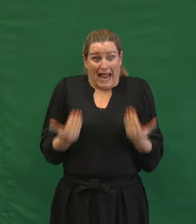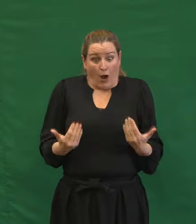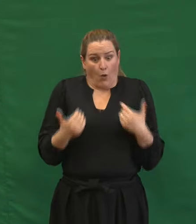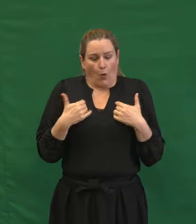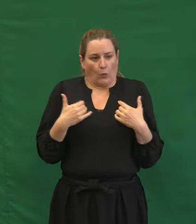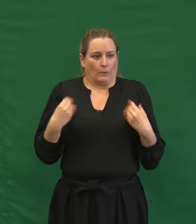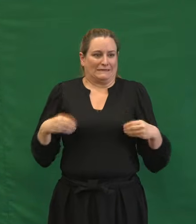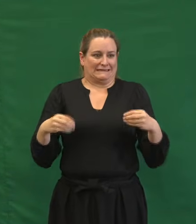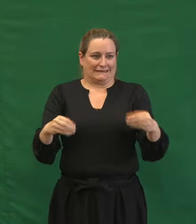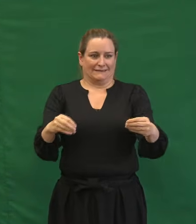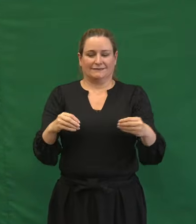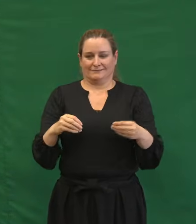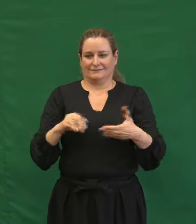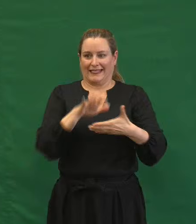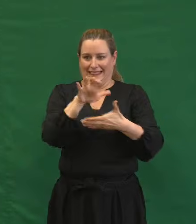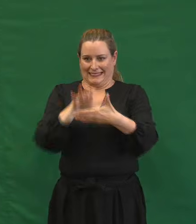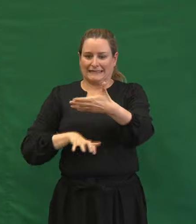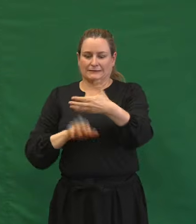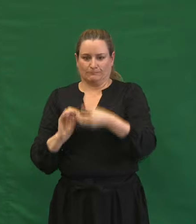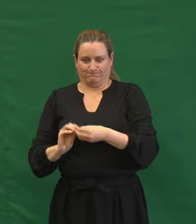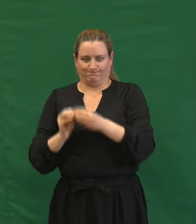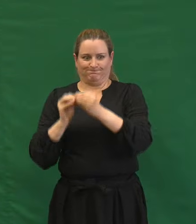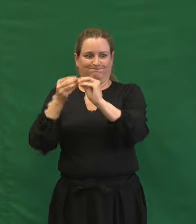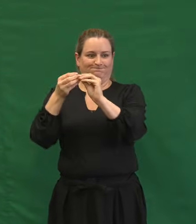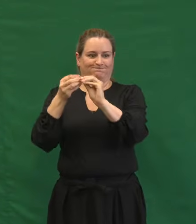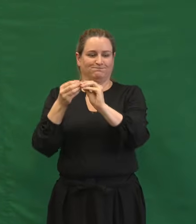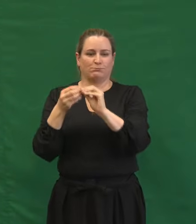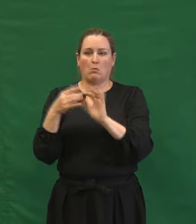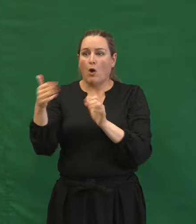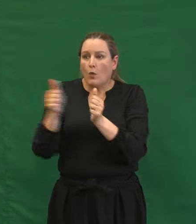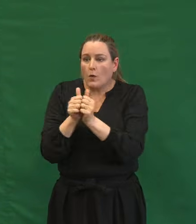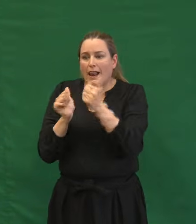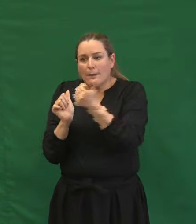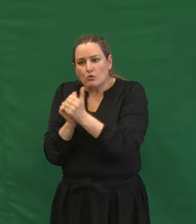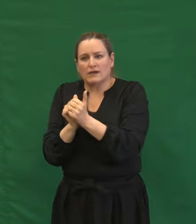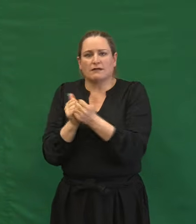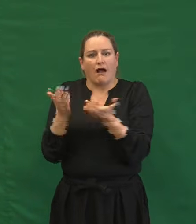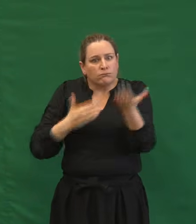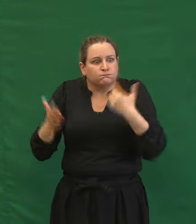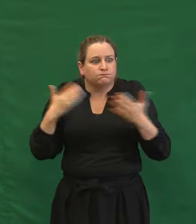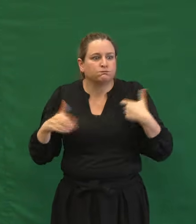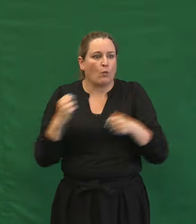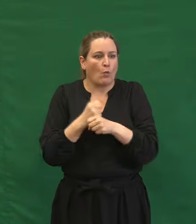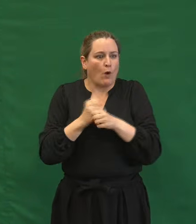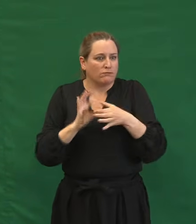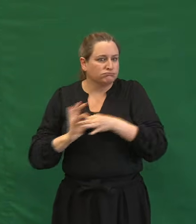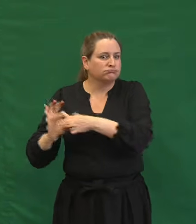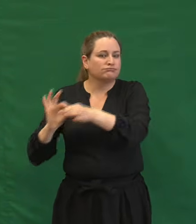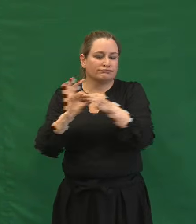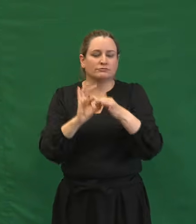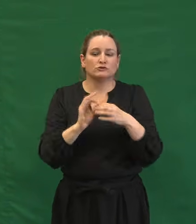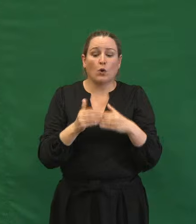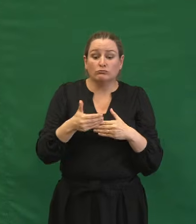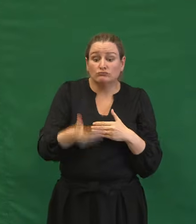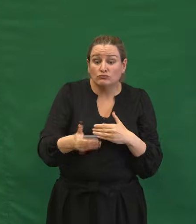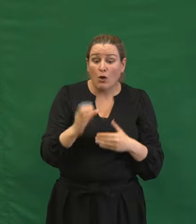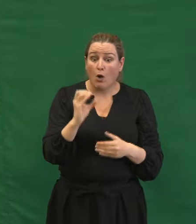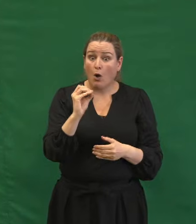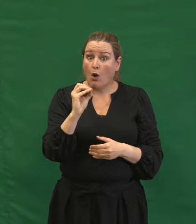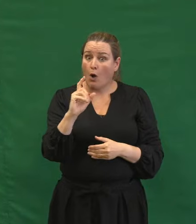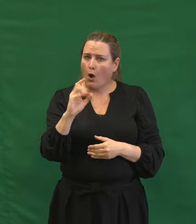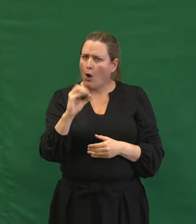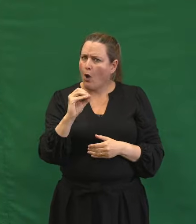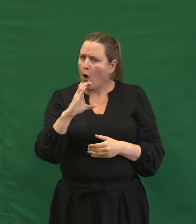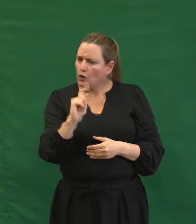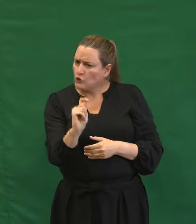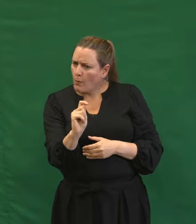moment from the various collaborators. We're planning to conduct workshops in October when